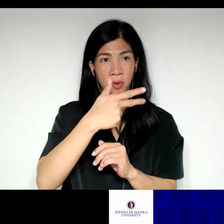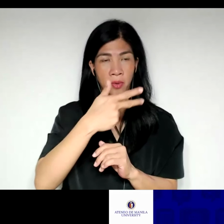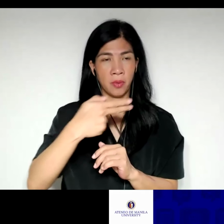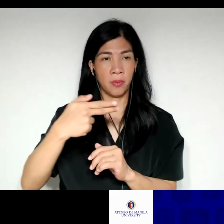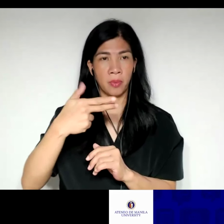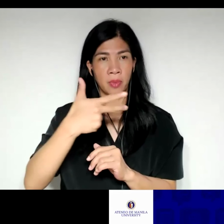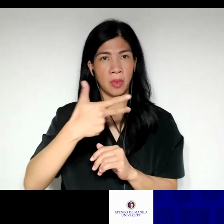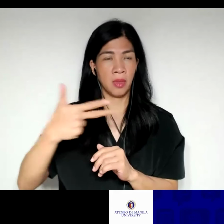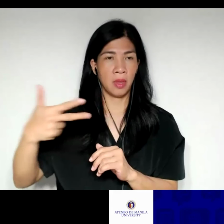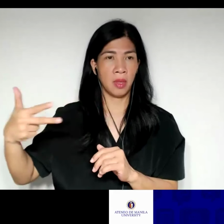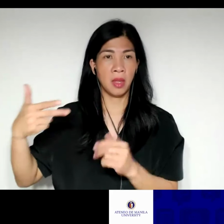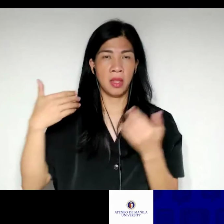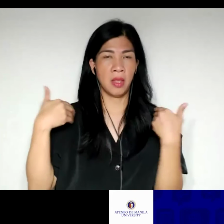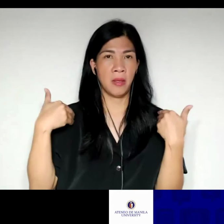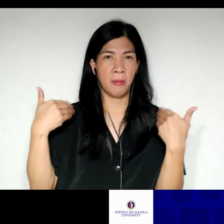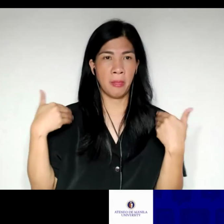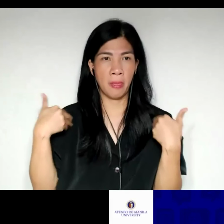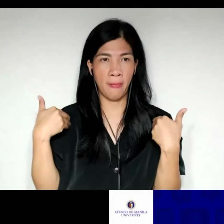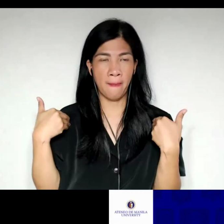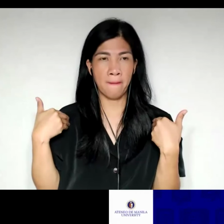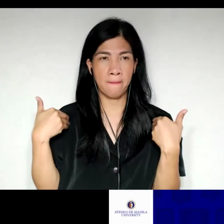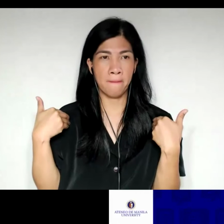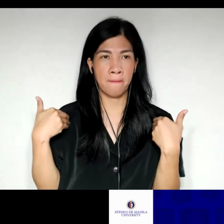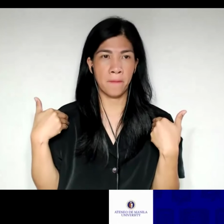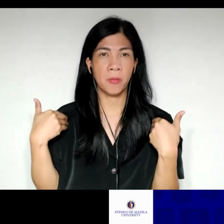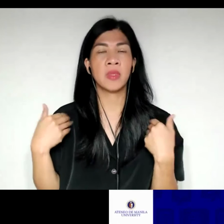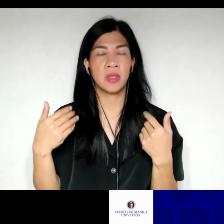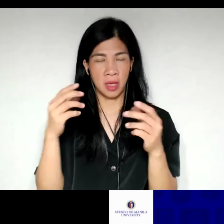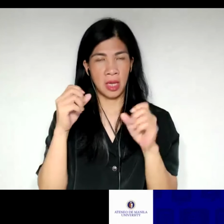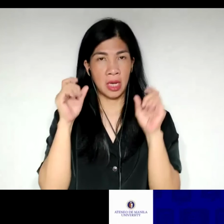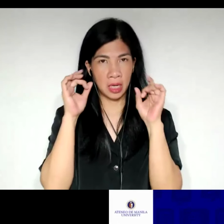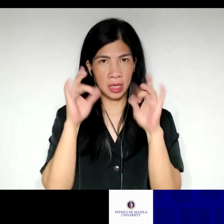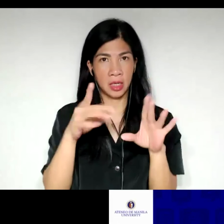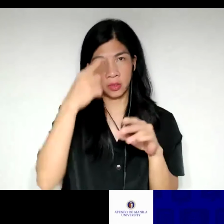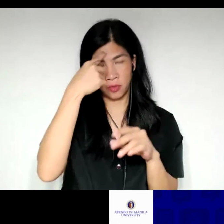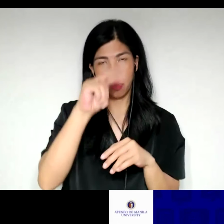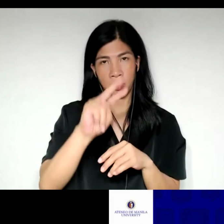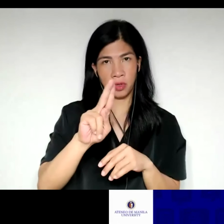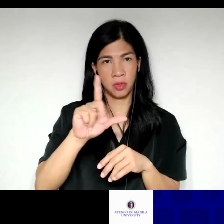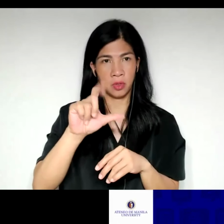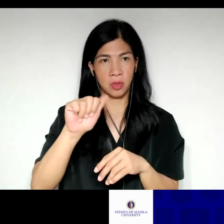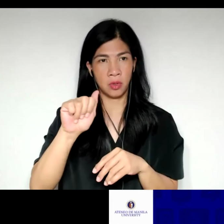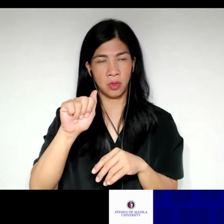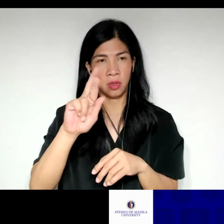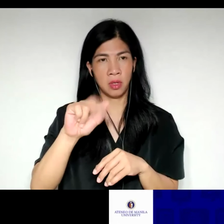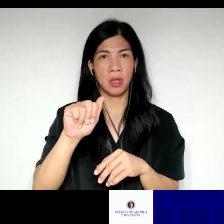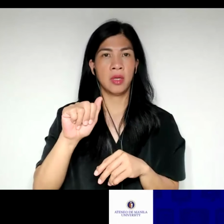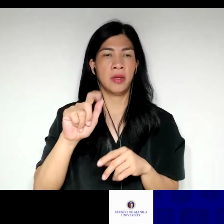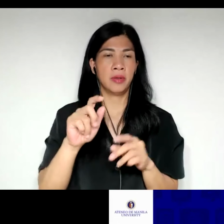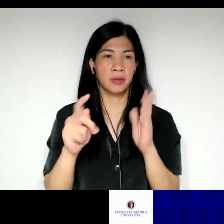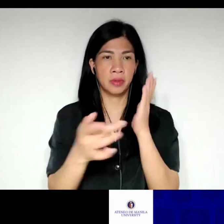earthquake, and that's, of course, going to present another risk for our nuclear technology. And also,